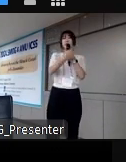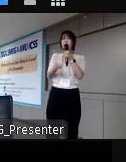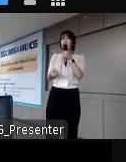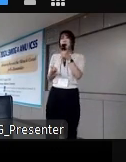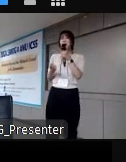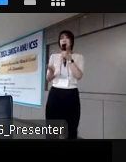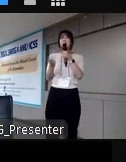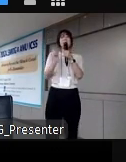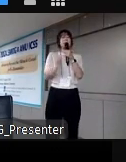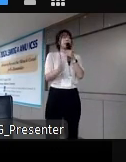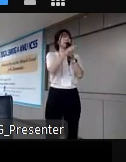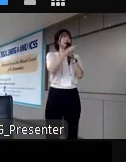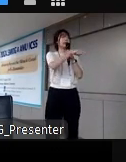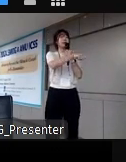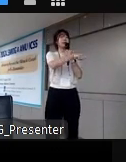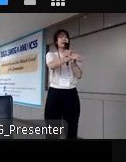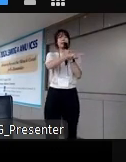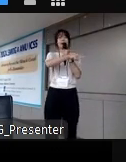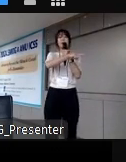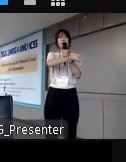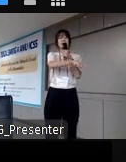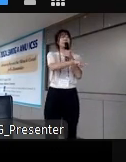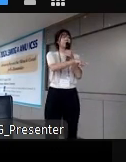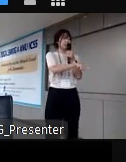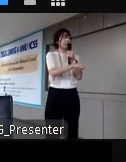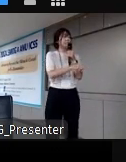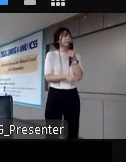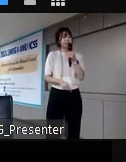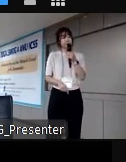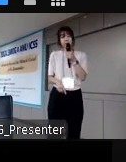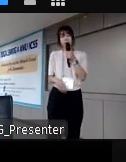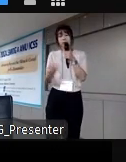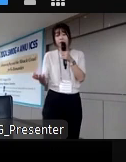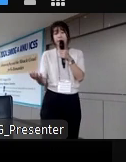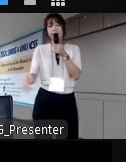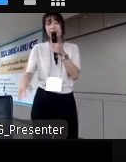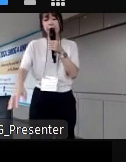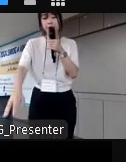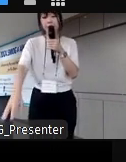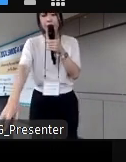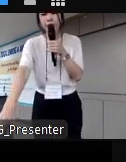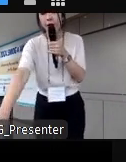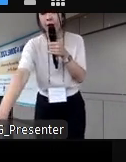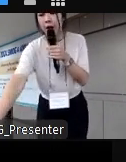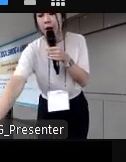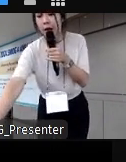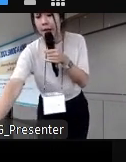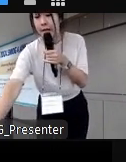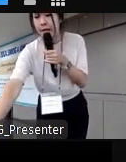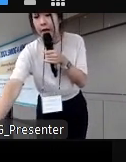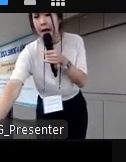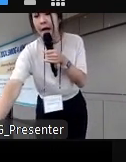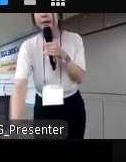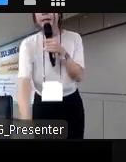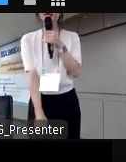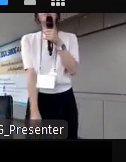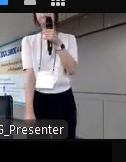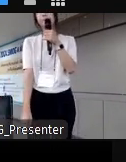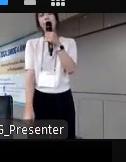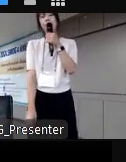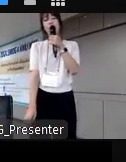is about pirates, signers really did not like pointing to B. So this is a restriction based on